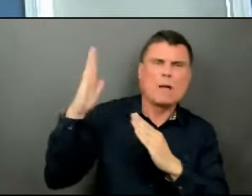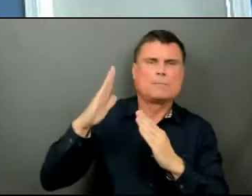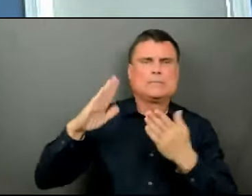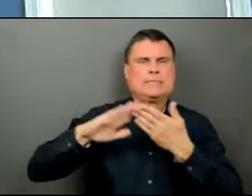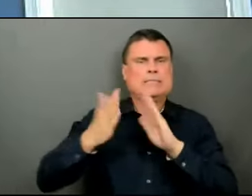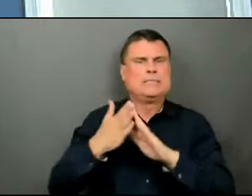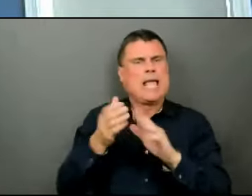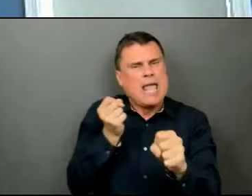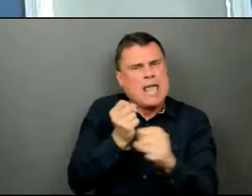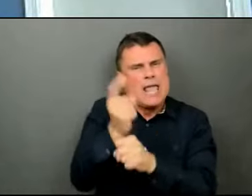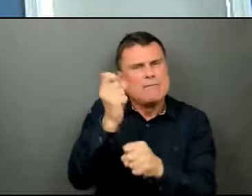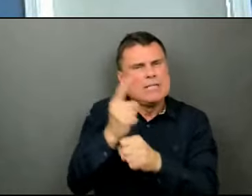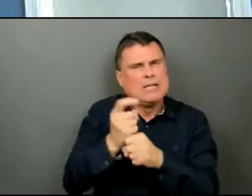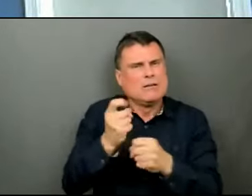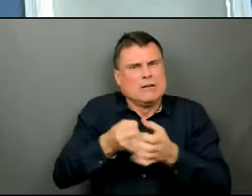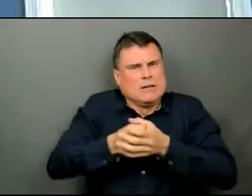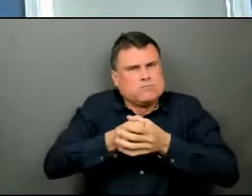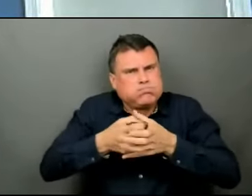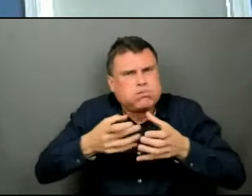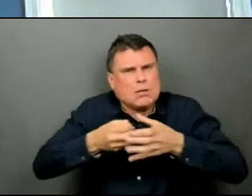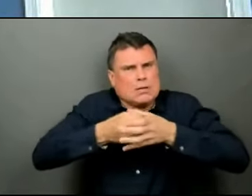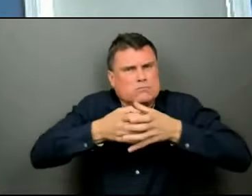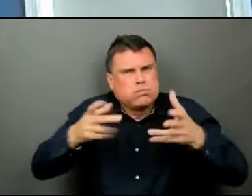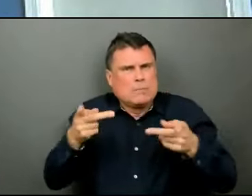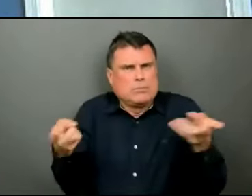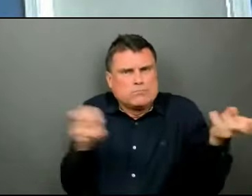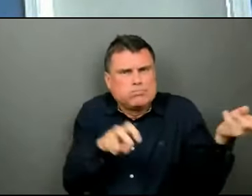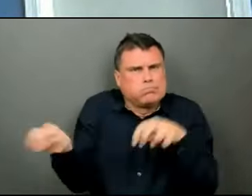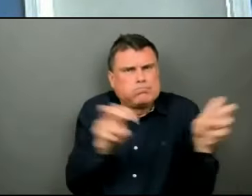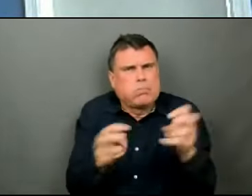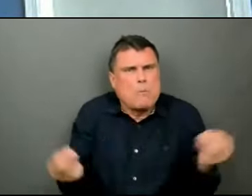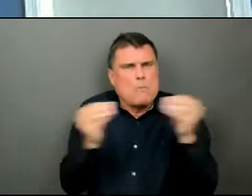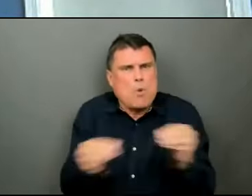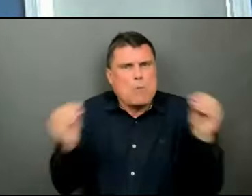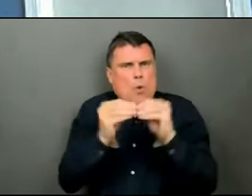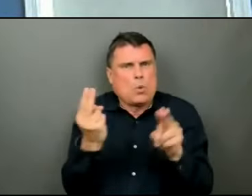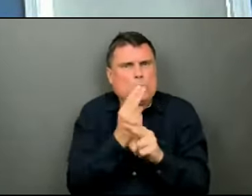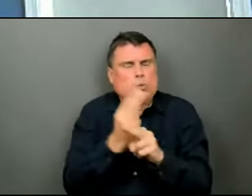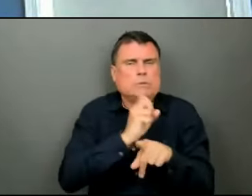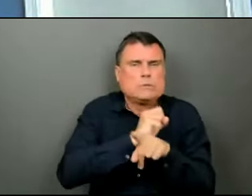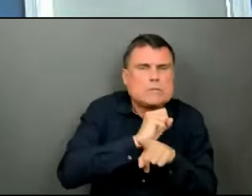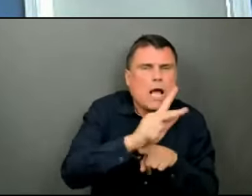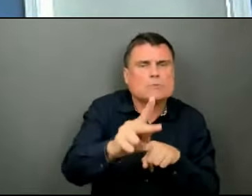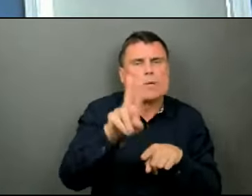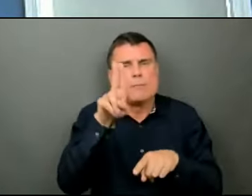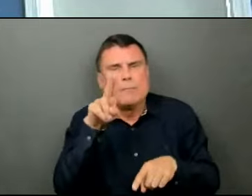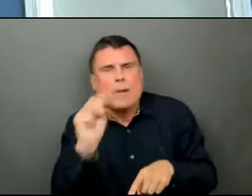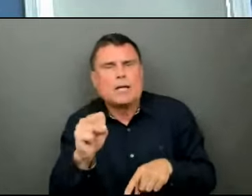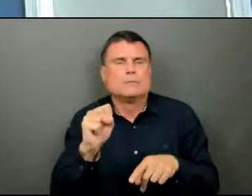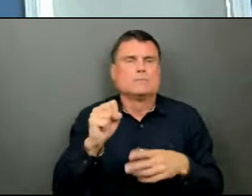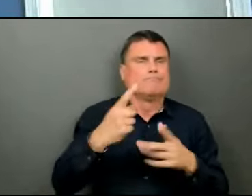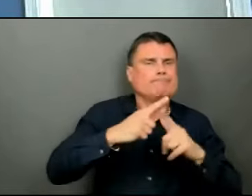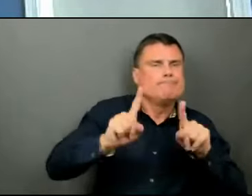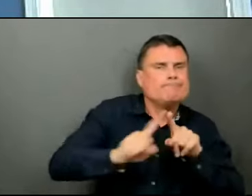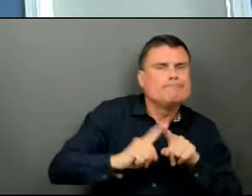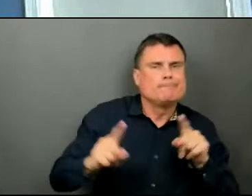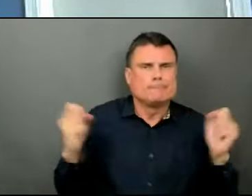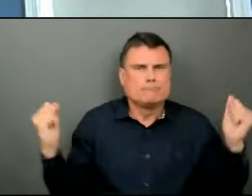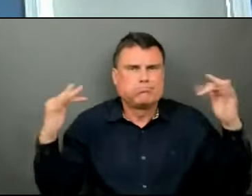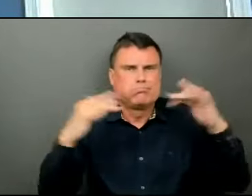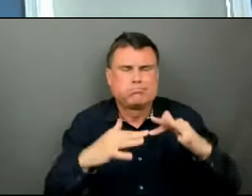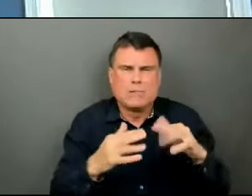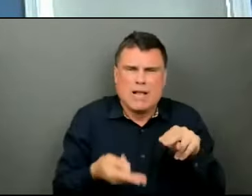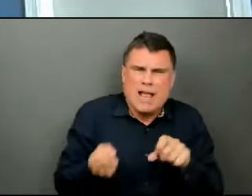growth. In a five-year period, TransLink's boardings grew by an unprecedented 27%, hitting new record